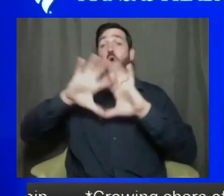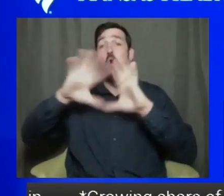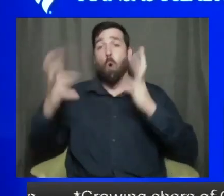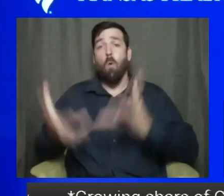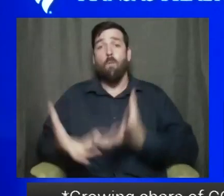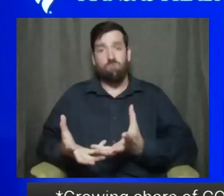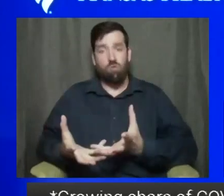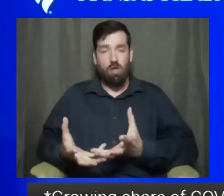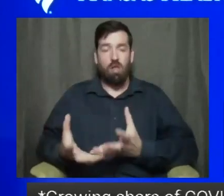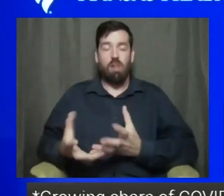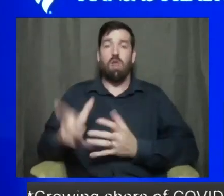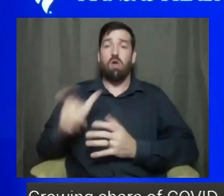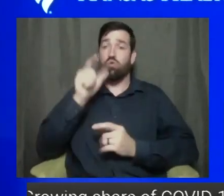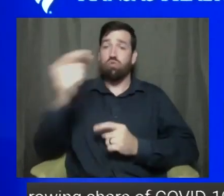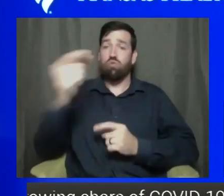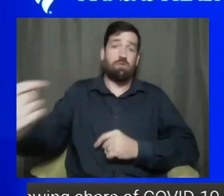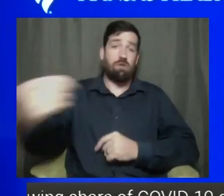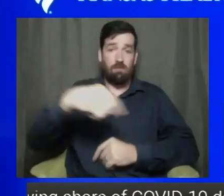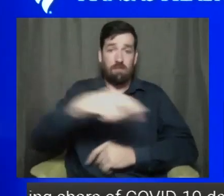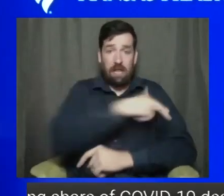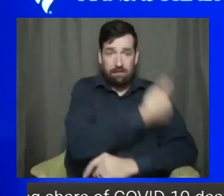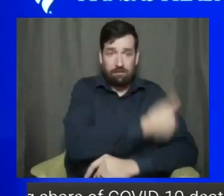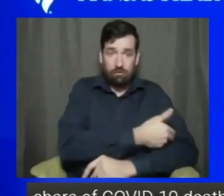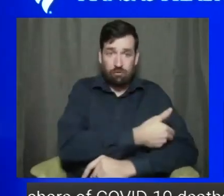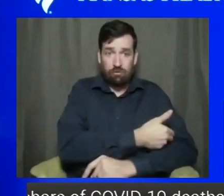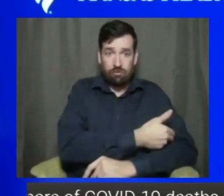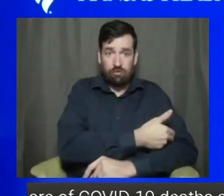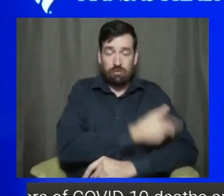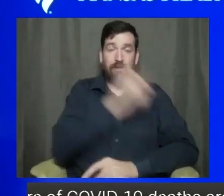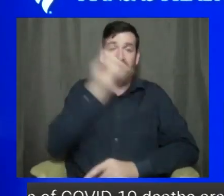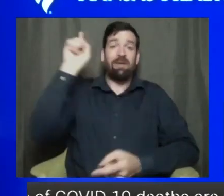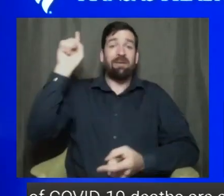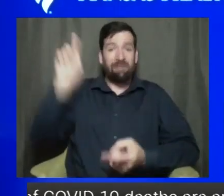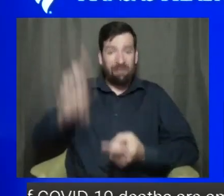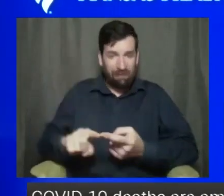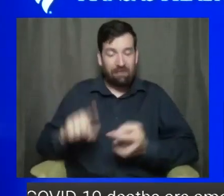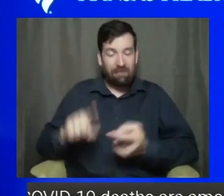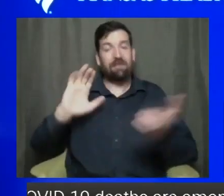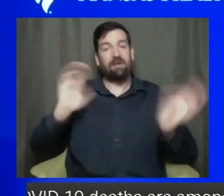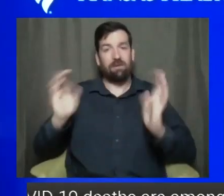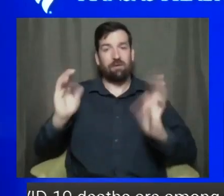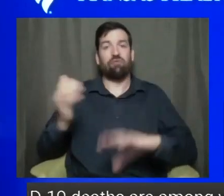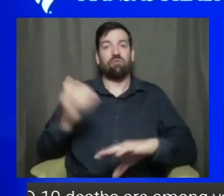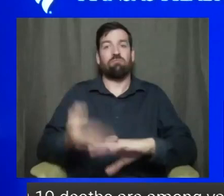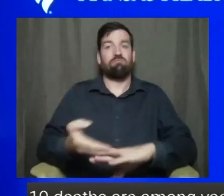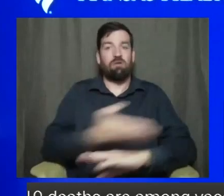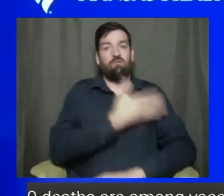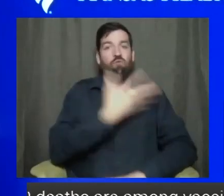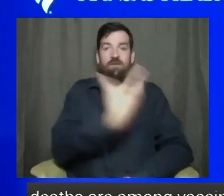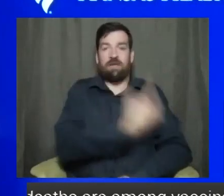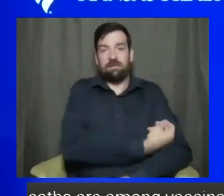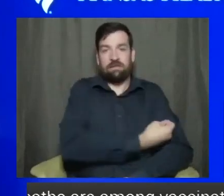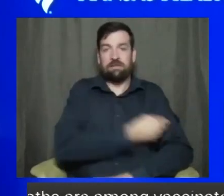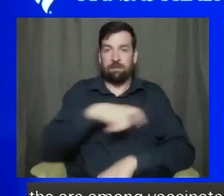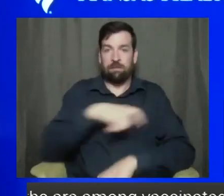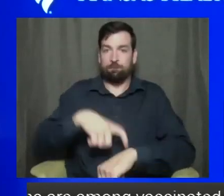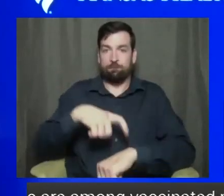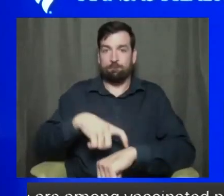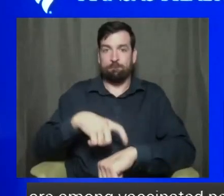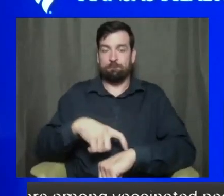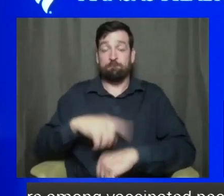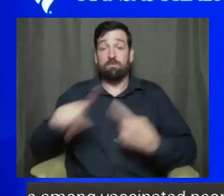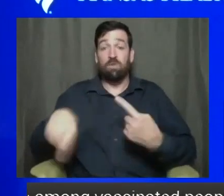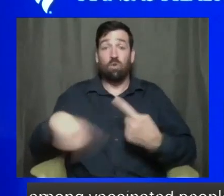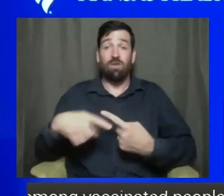to the hospital or dying is greatly decreased from what it was in the pre-vaccine era and even when the vaccines were first rolled out.